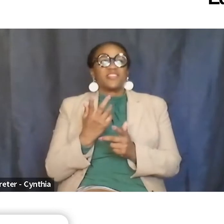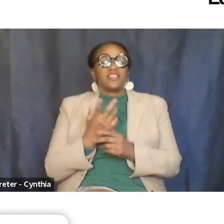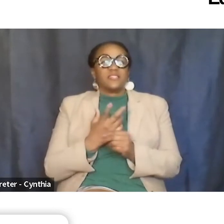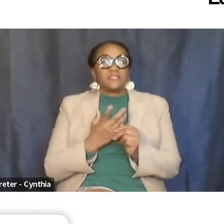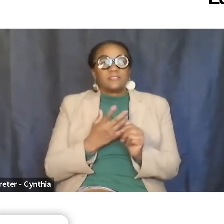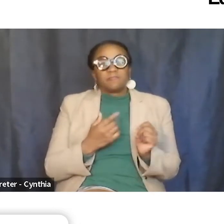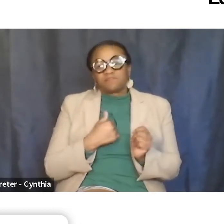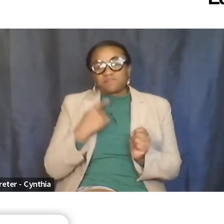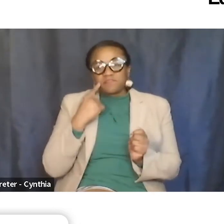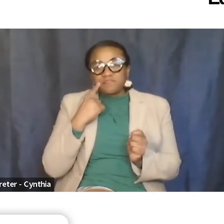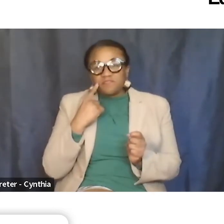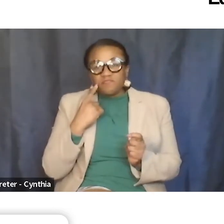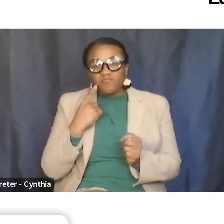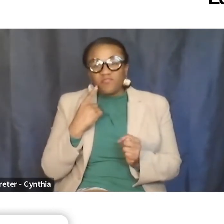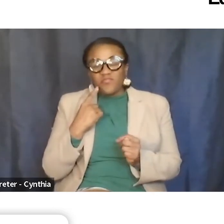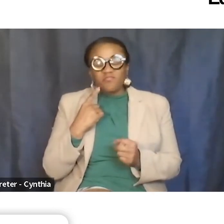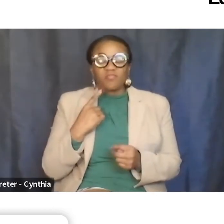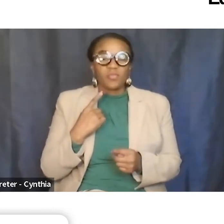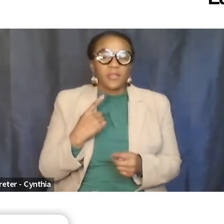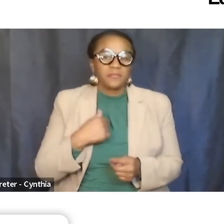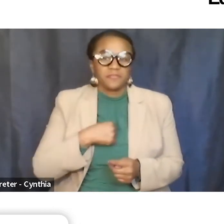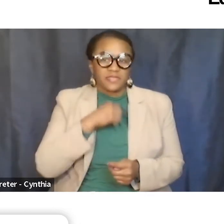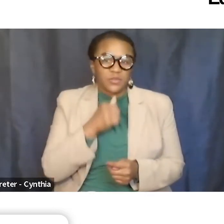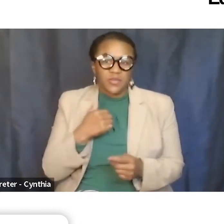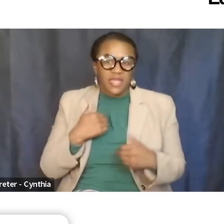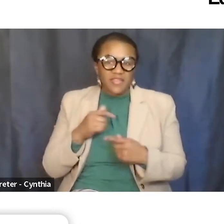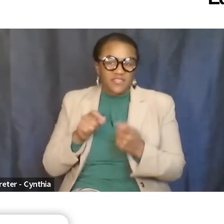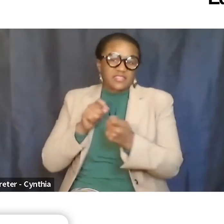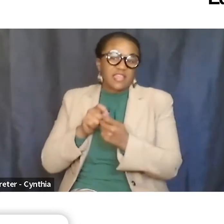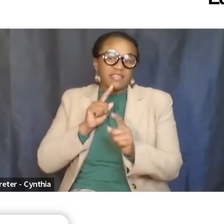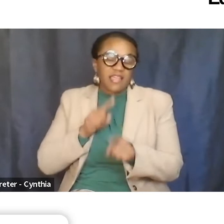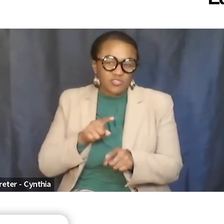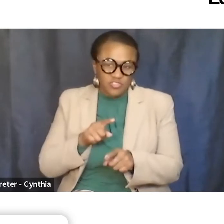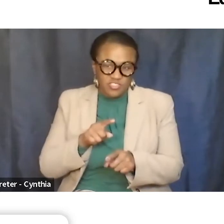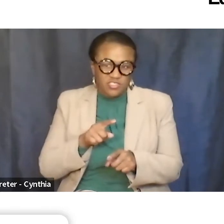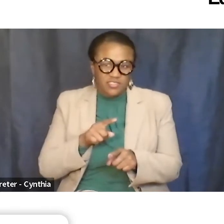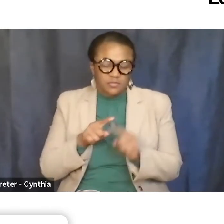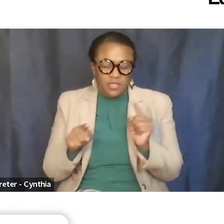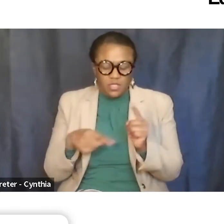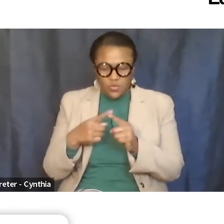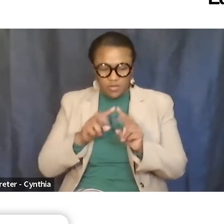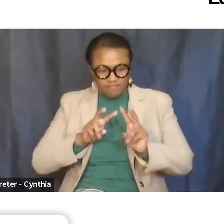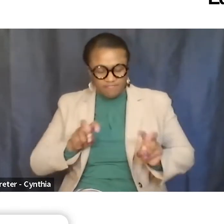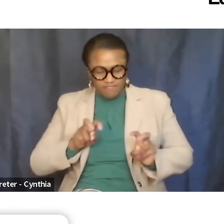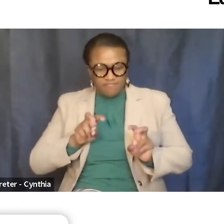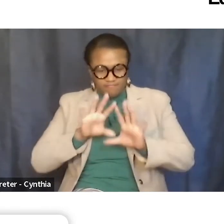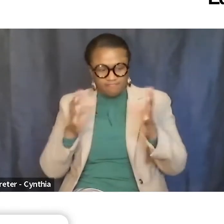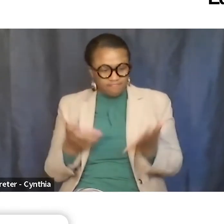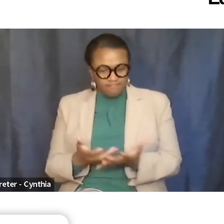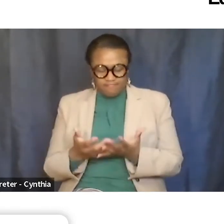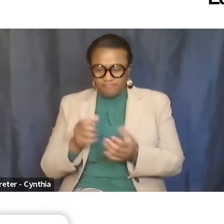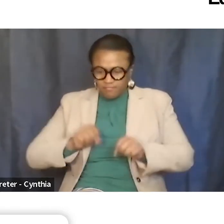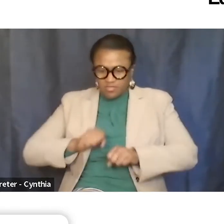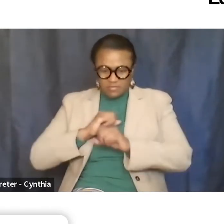I think I don't have the exact answers, but when I look at the realm of possibilities, I'm